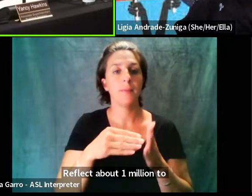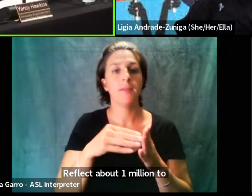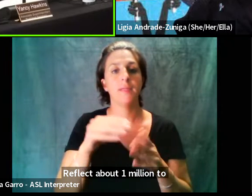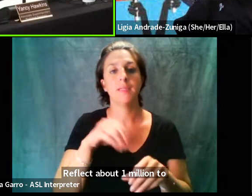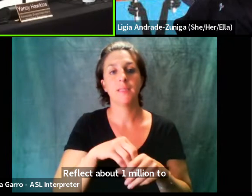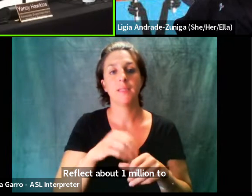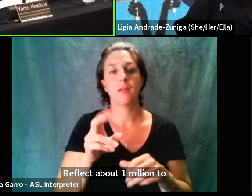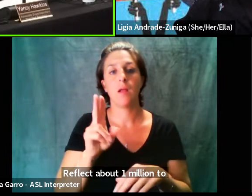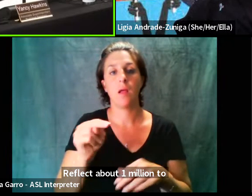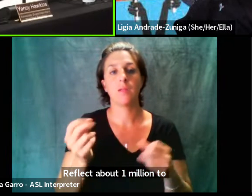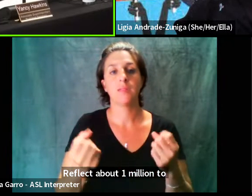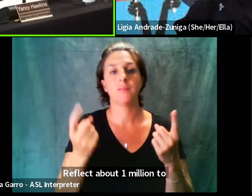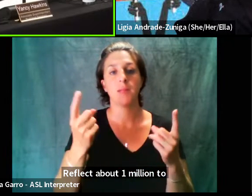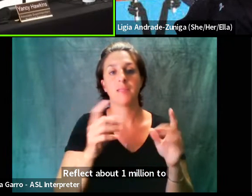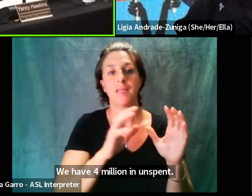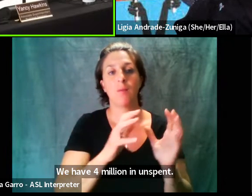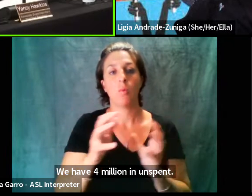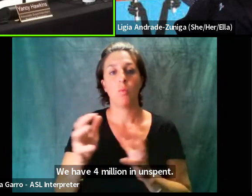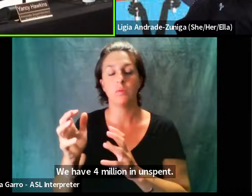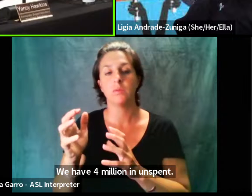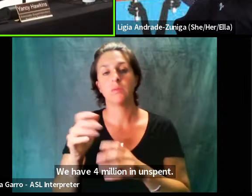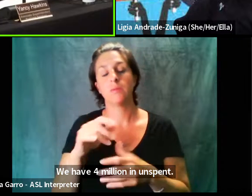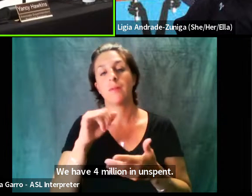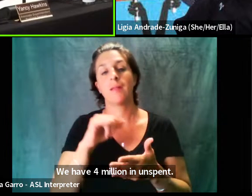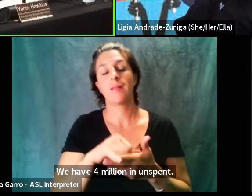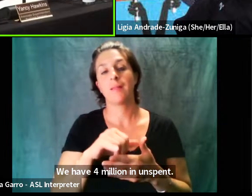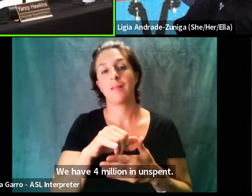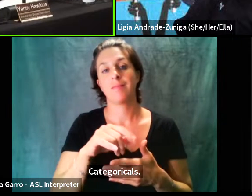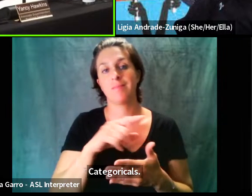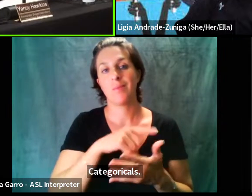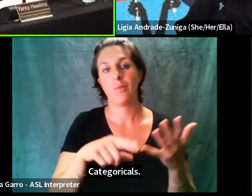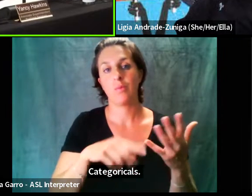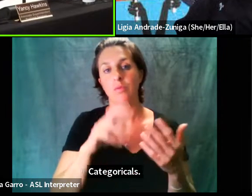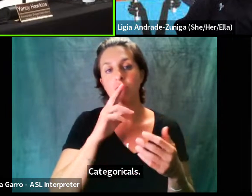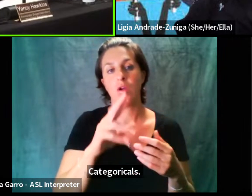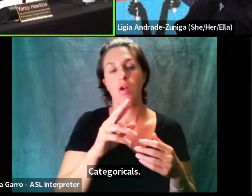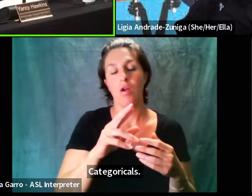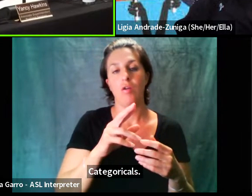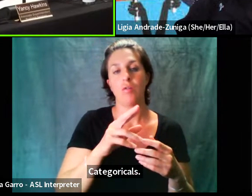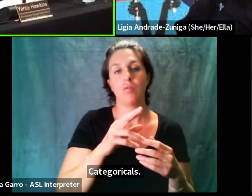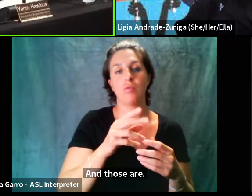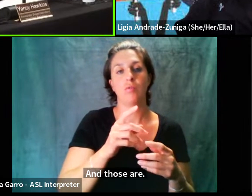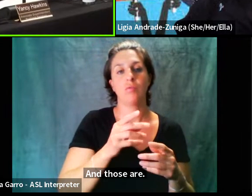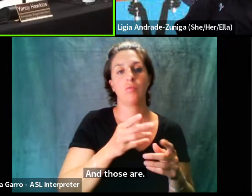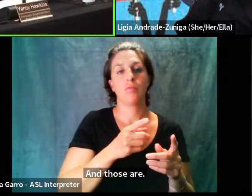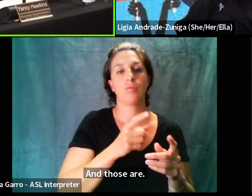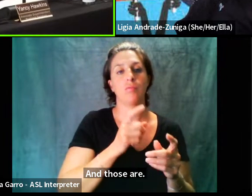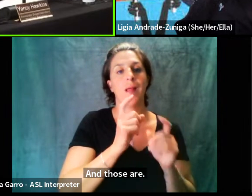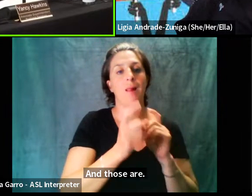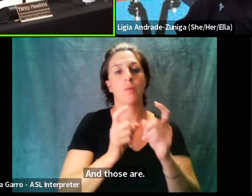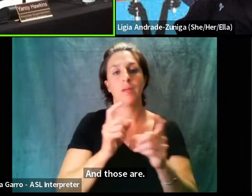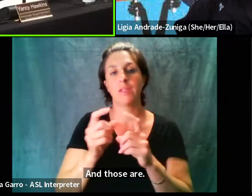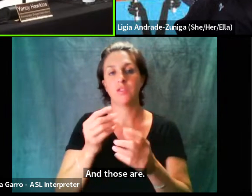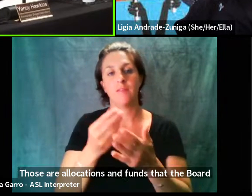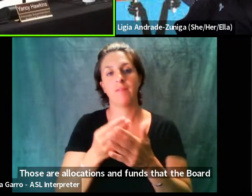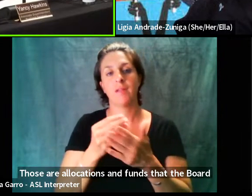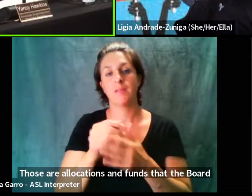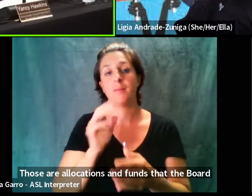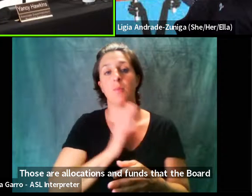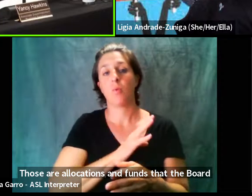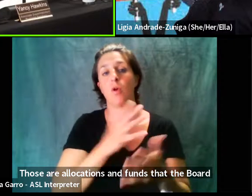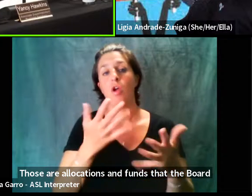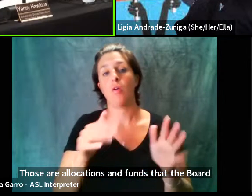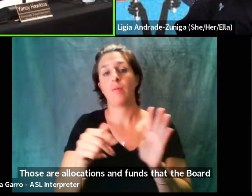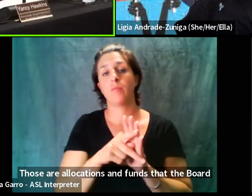unspent categoricals, and those are allocations and funds that the board has already approved